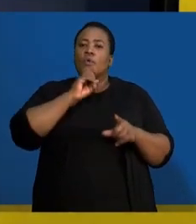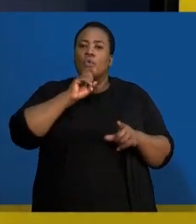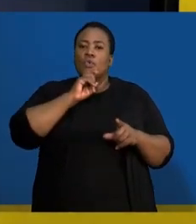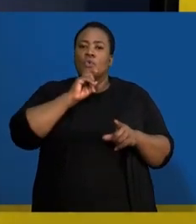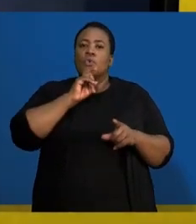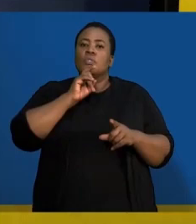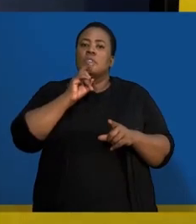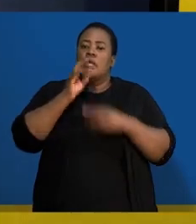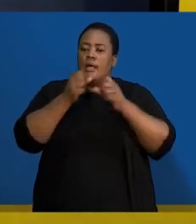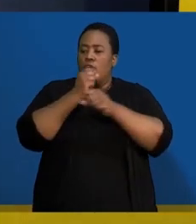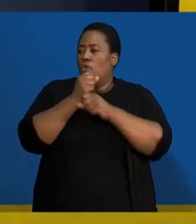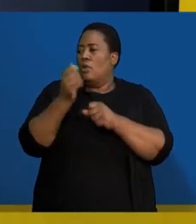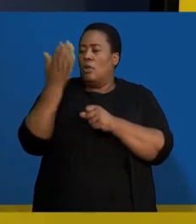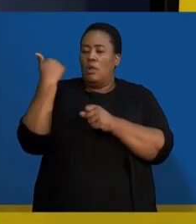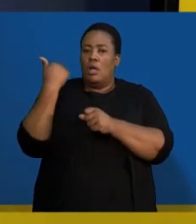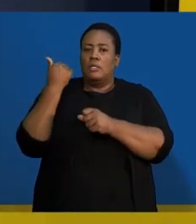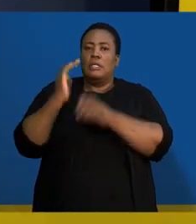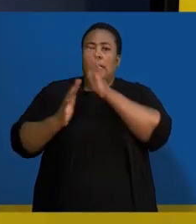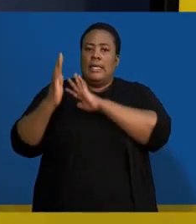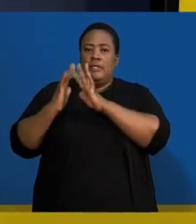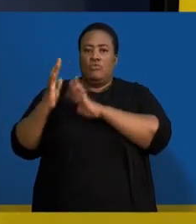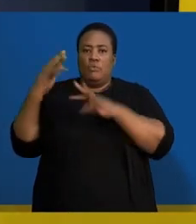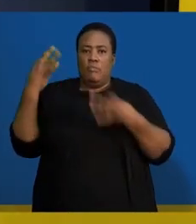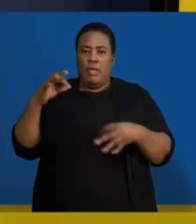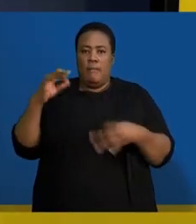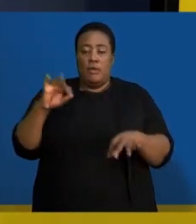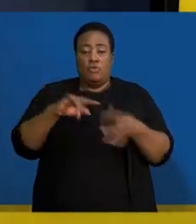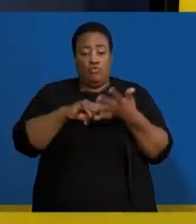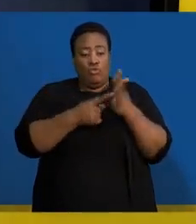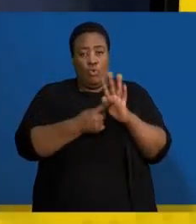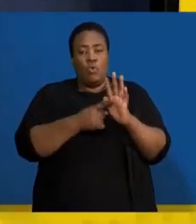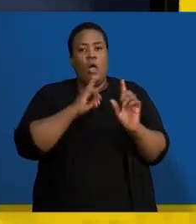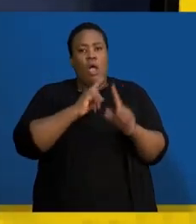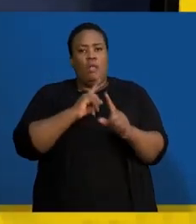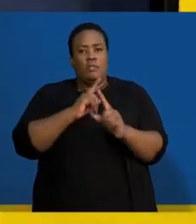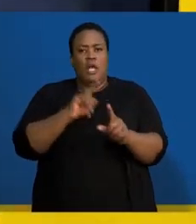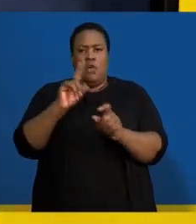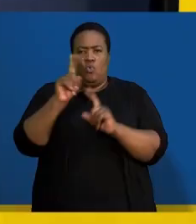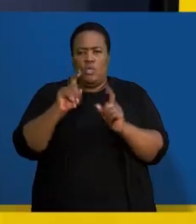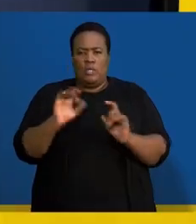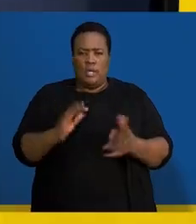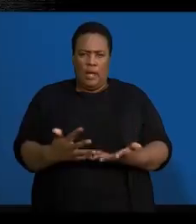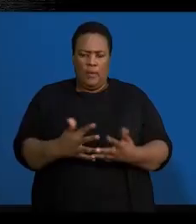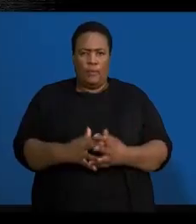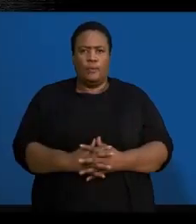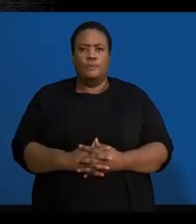1 to show you how to answer those questions. Okay, let's move on.